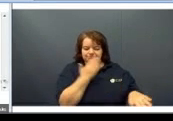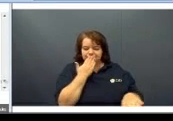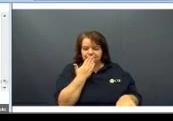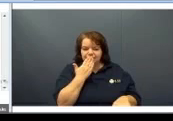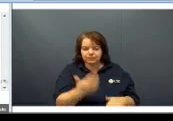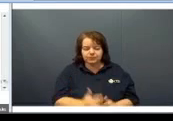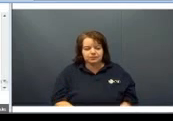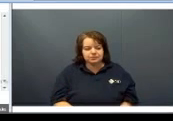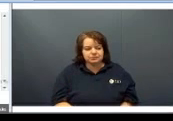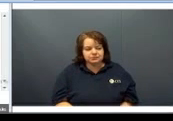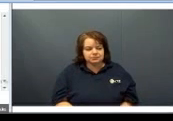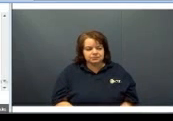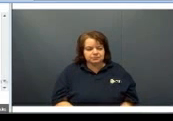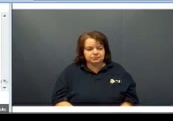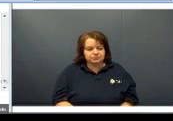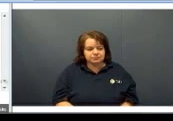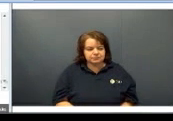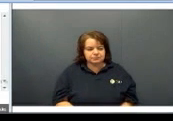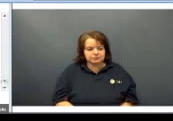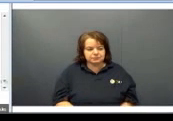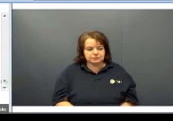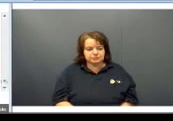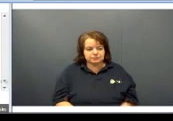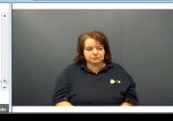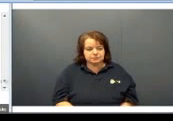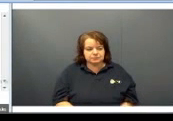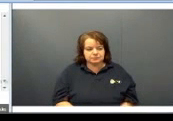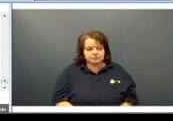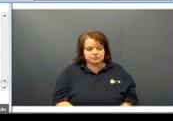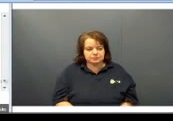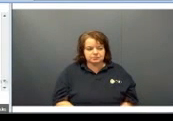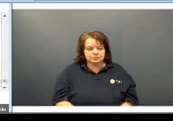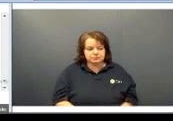said he's taking care of that. Thank you.